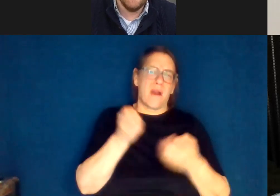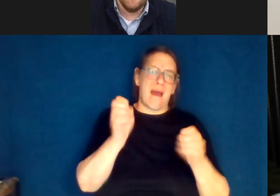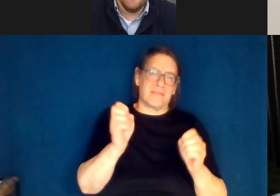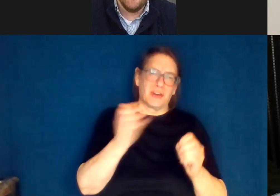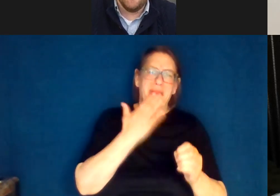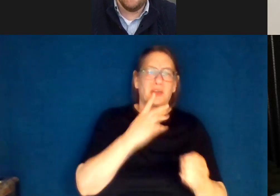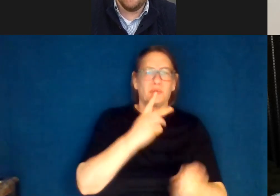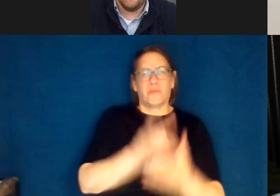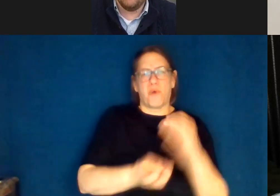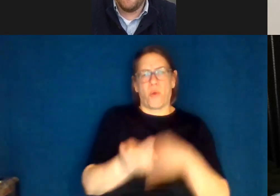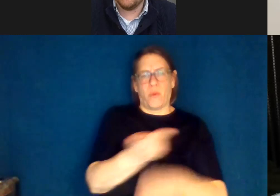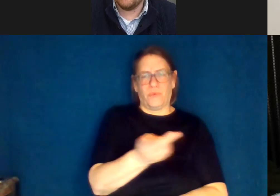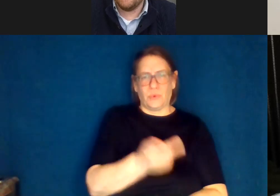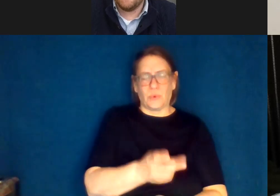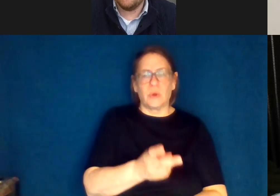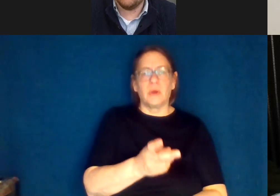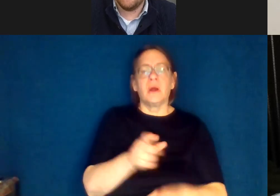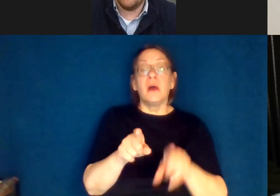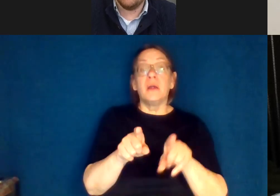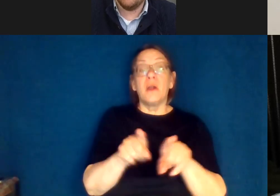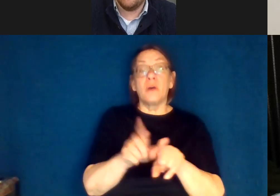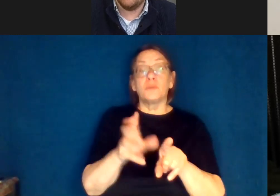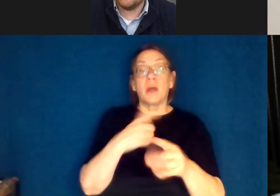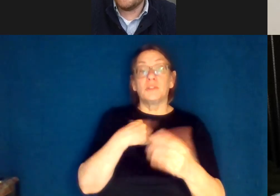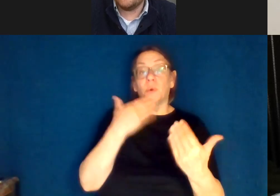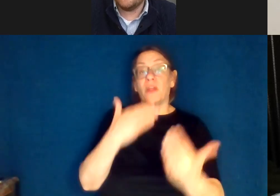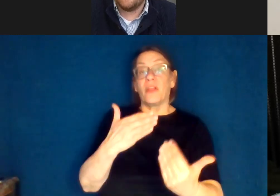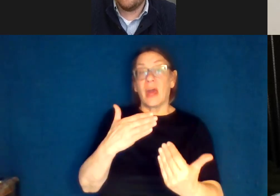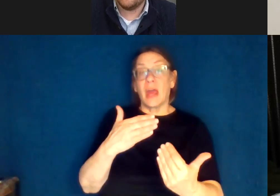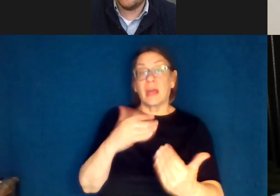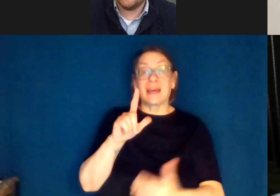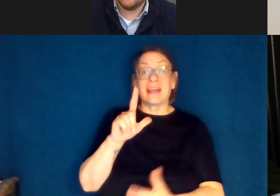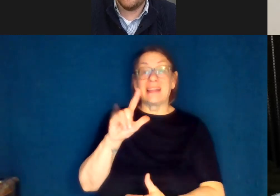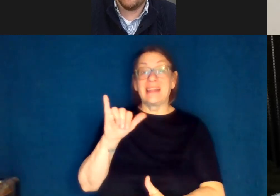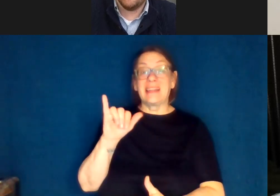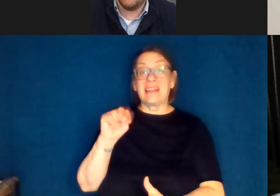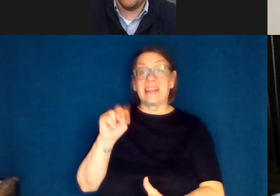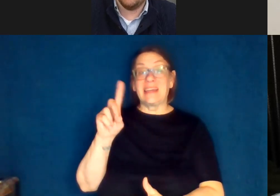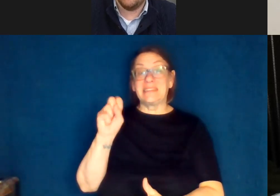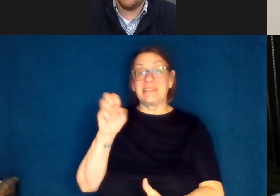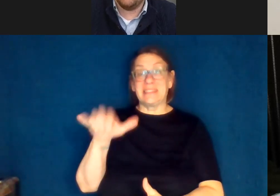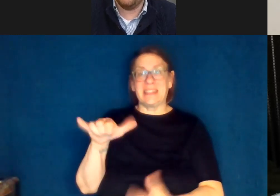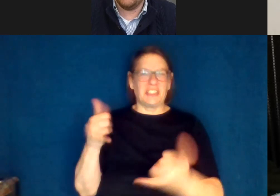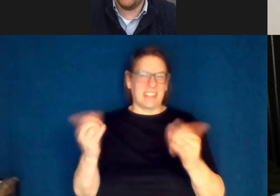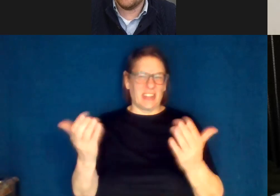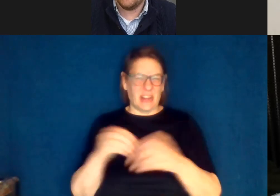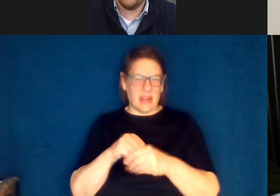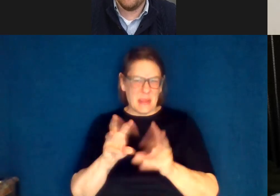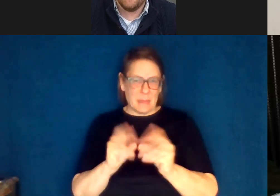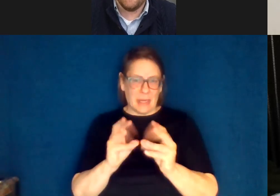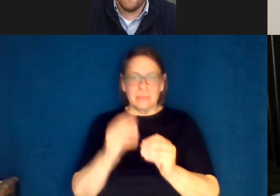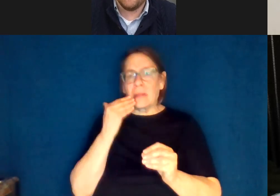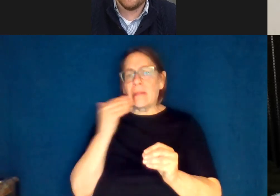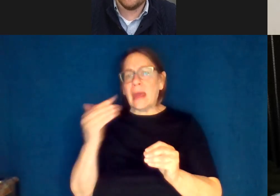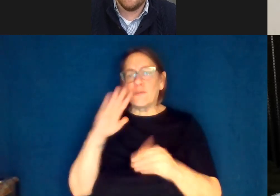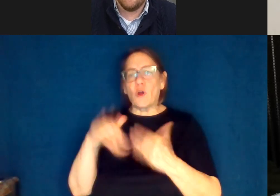much. And I also want to thank Lindsay. I know she's still here in the meeting. I want to thank you for